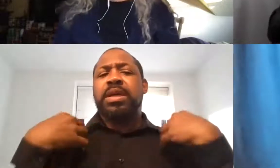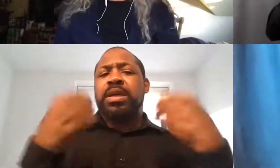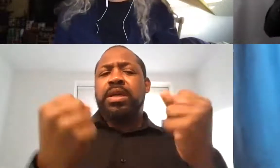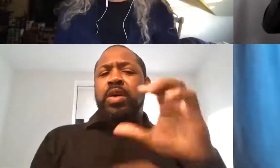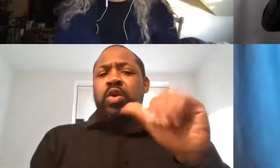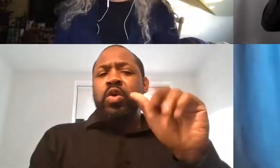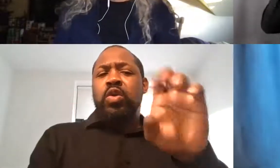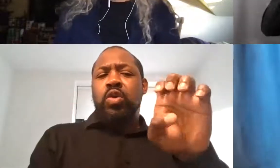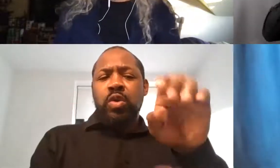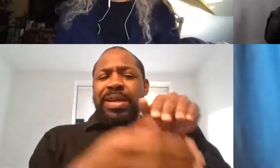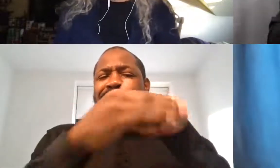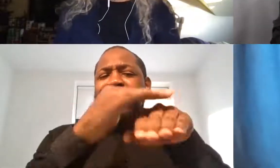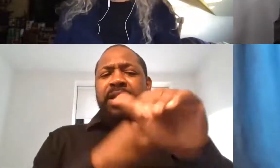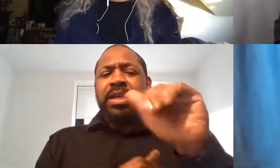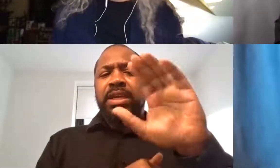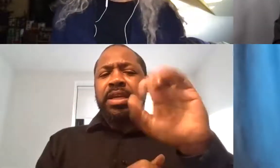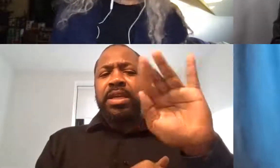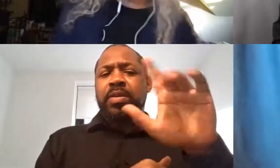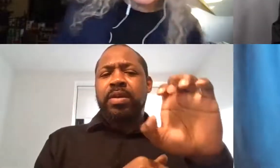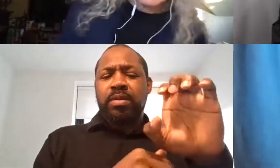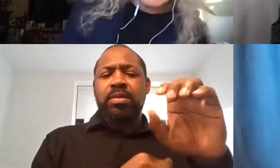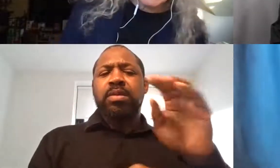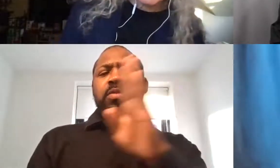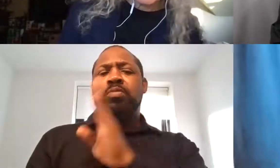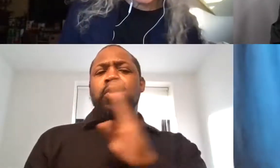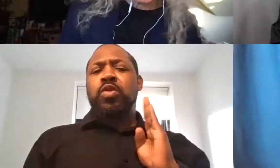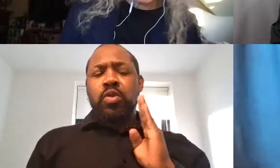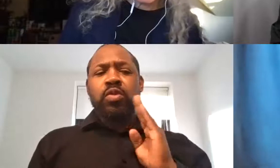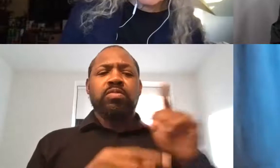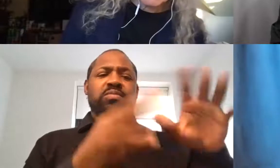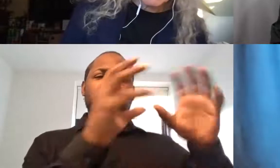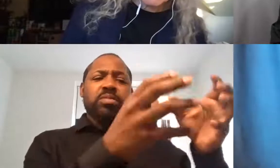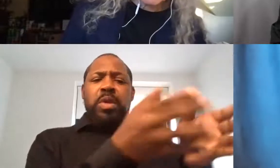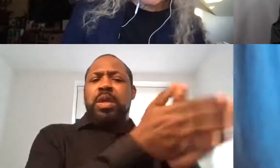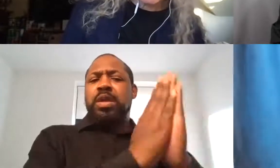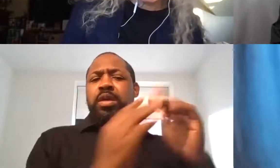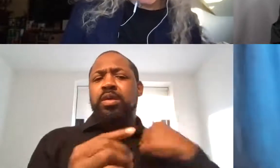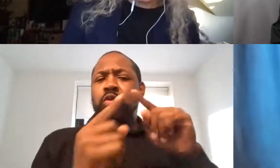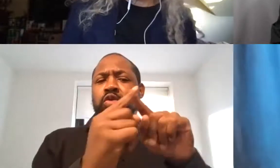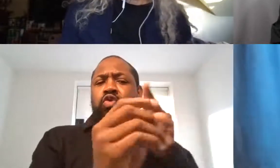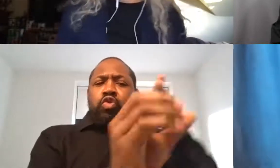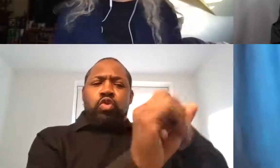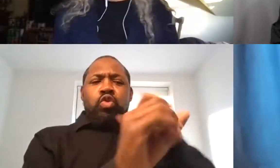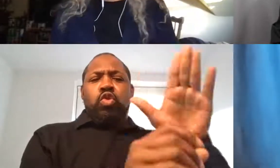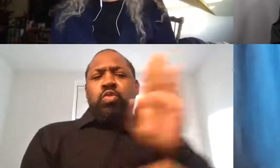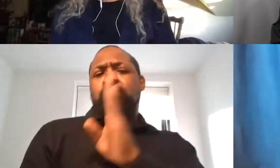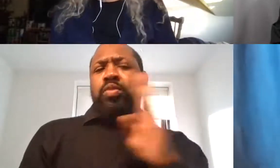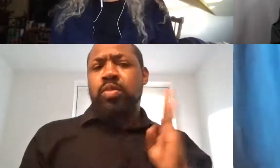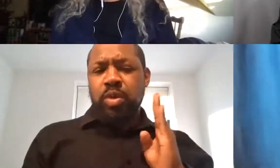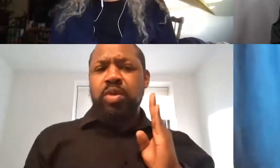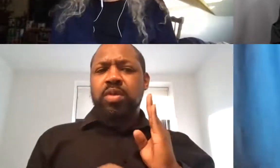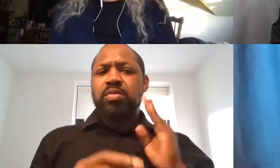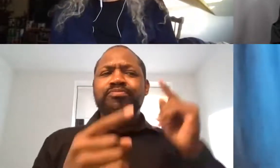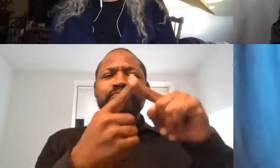one, there's a healthcare access board, and they've asked me